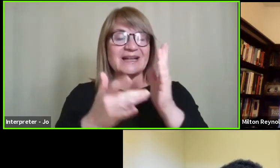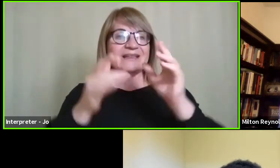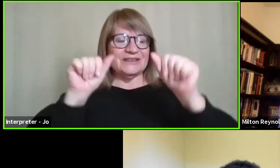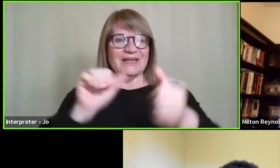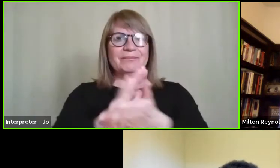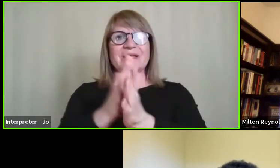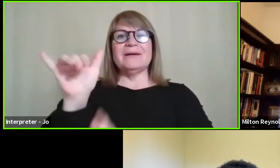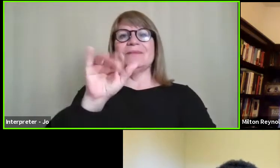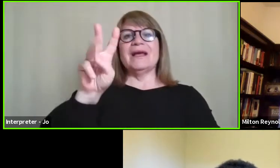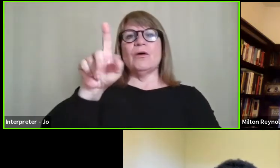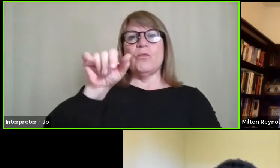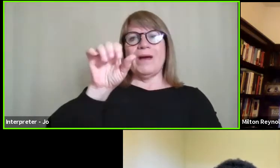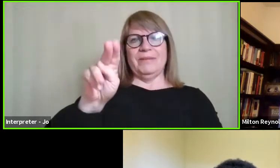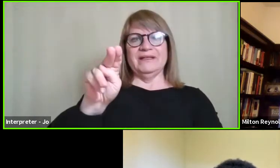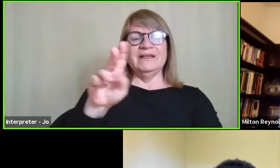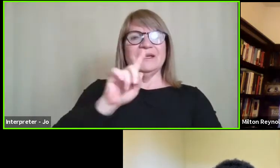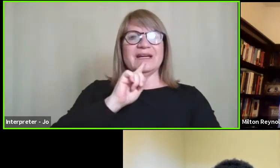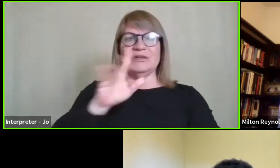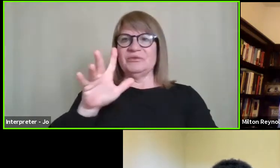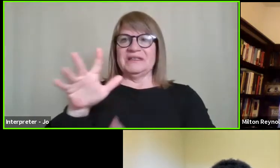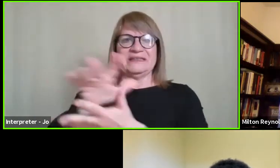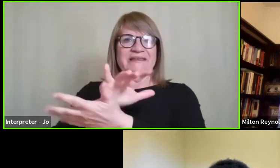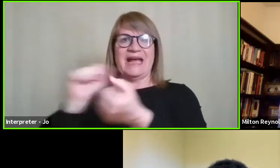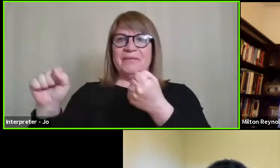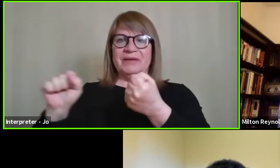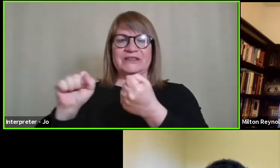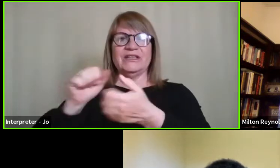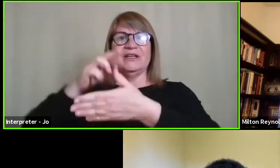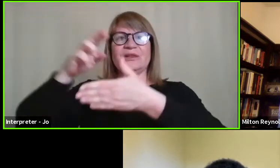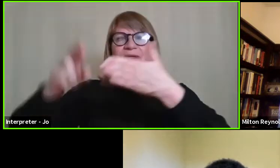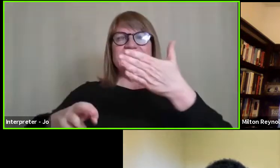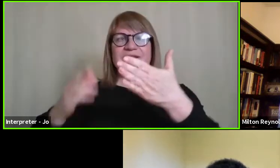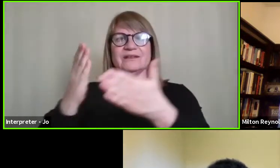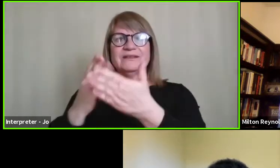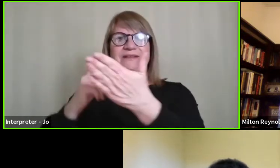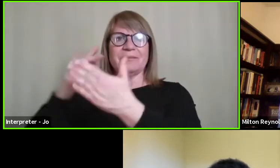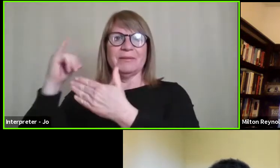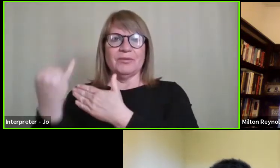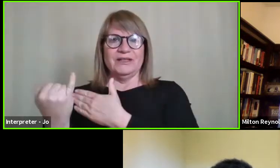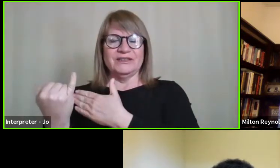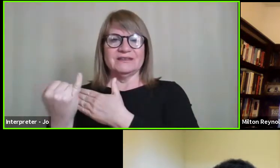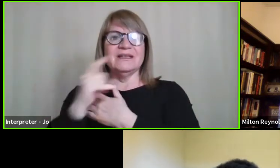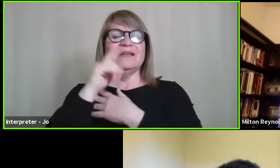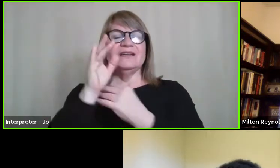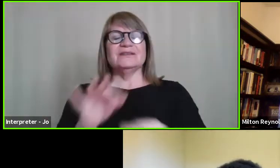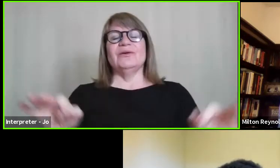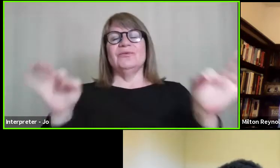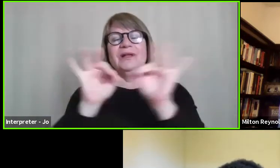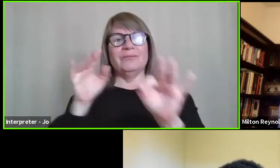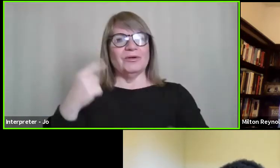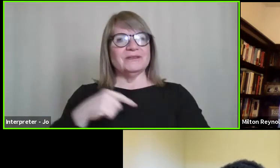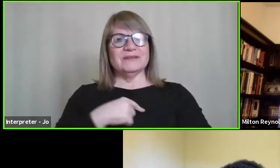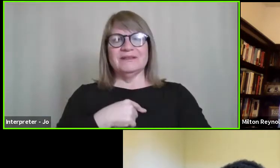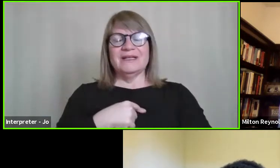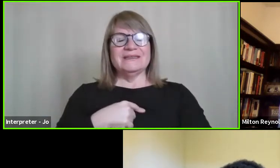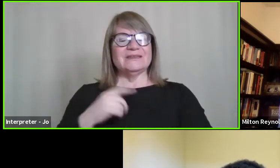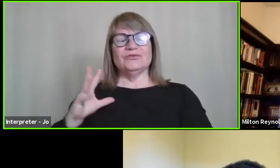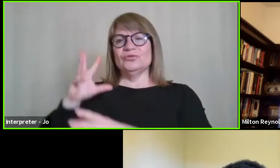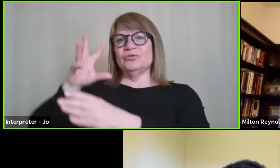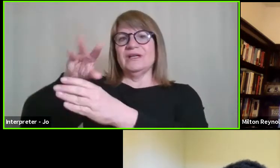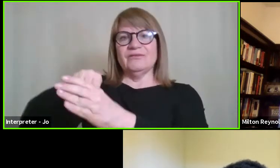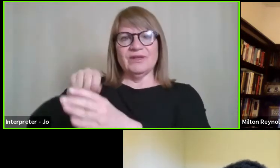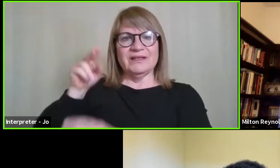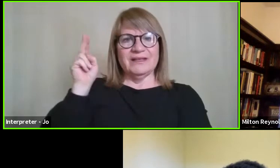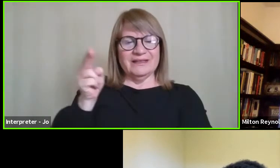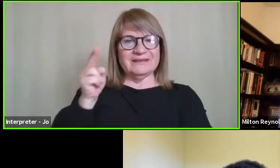projects so this is to say that it's really important for us to engage this history as we're